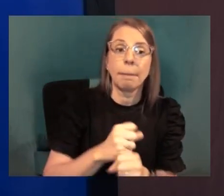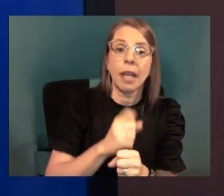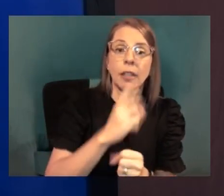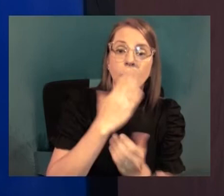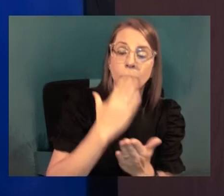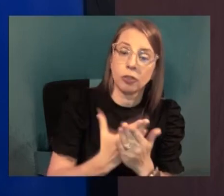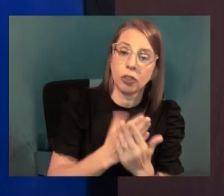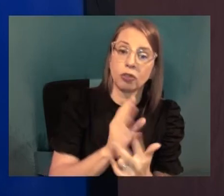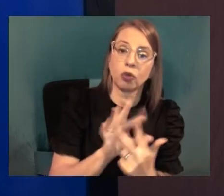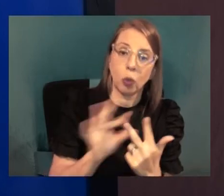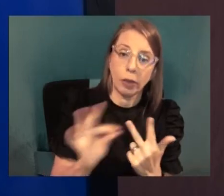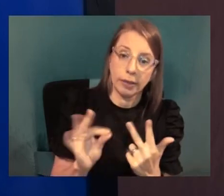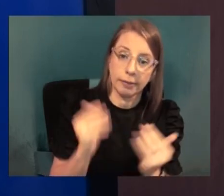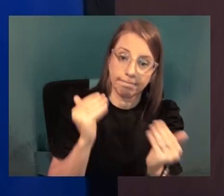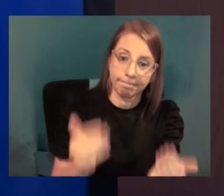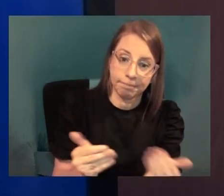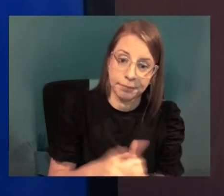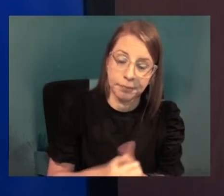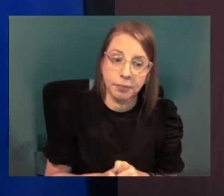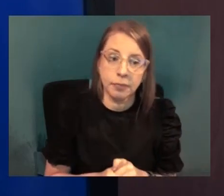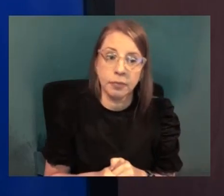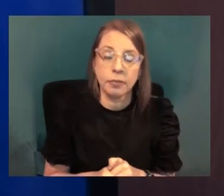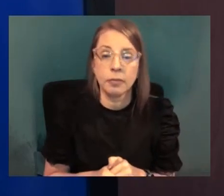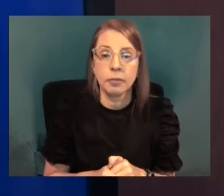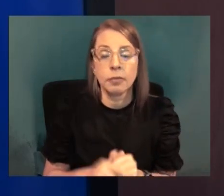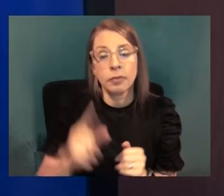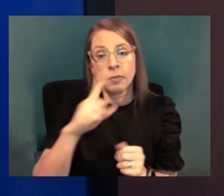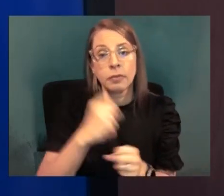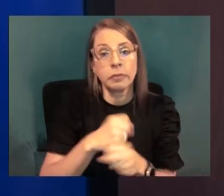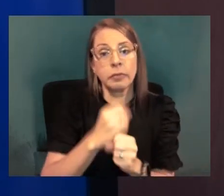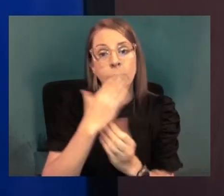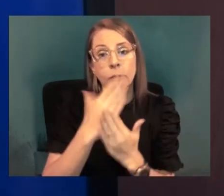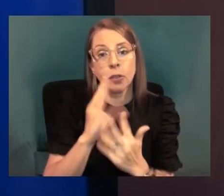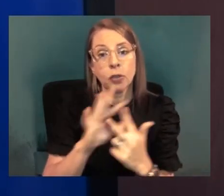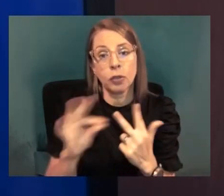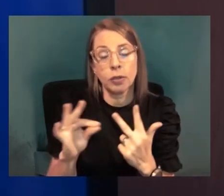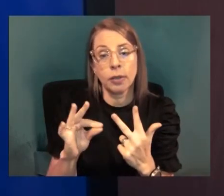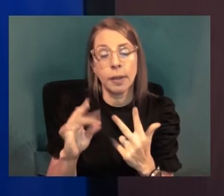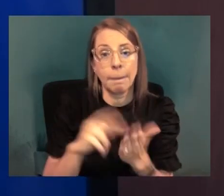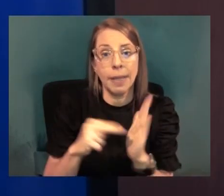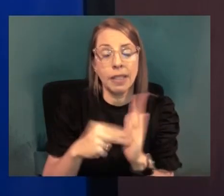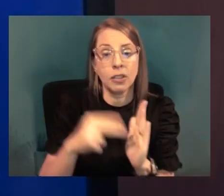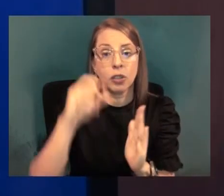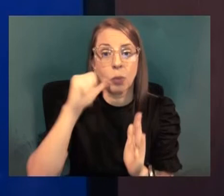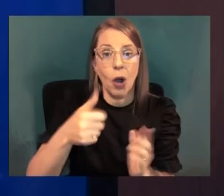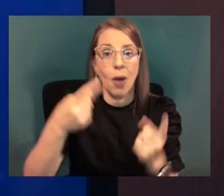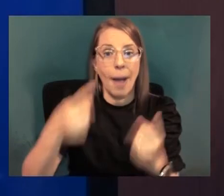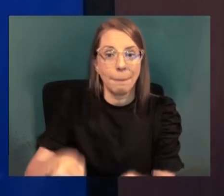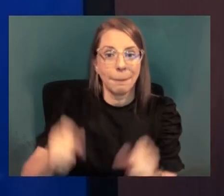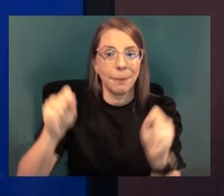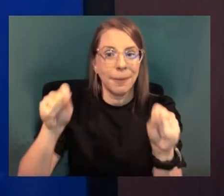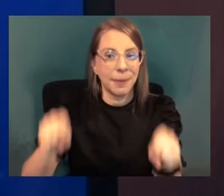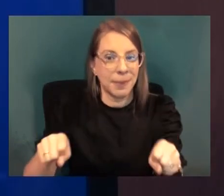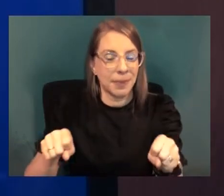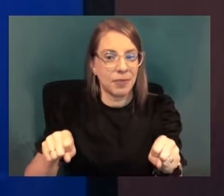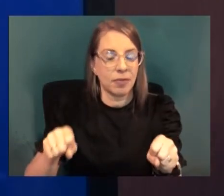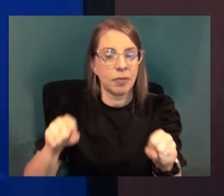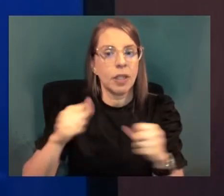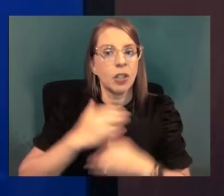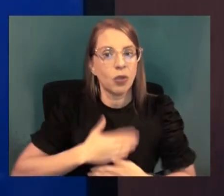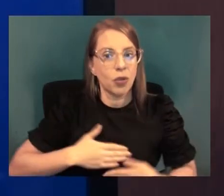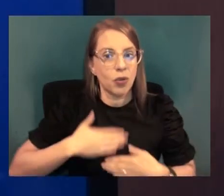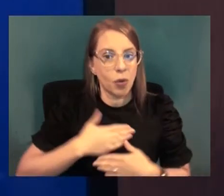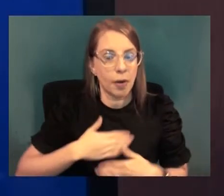choices. Because making good choices brings tomorrow to you in a way that you can enjoy it as opposed